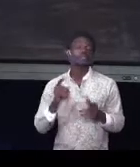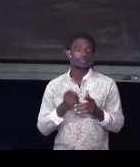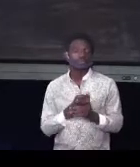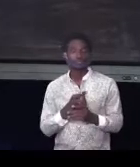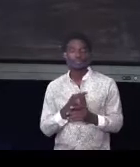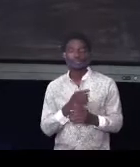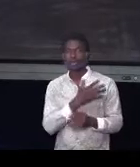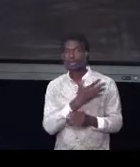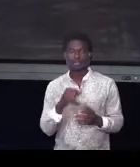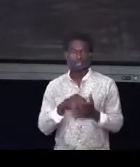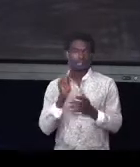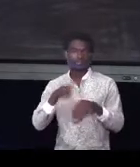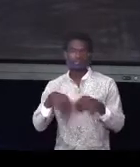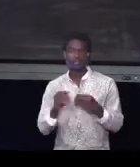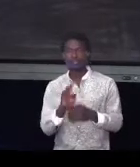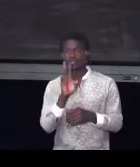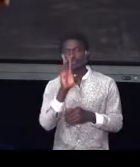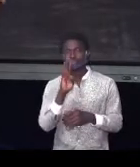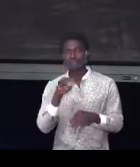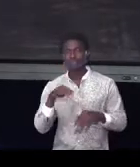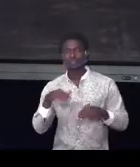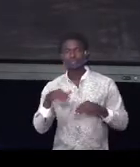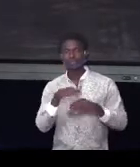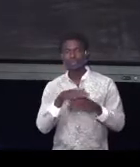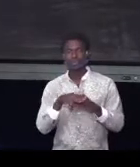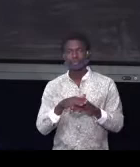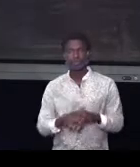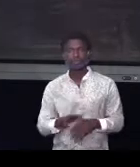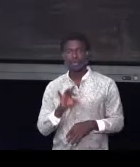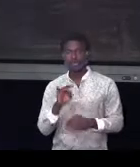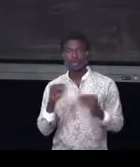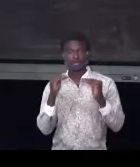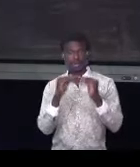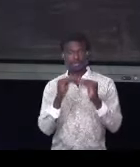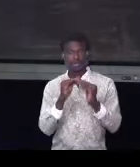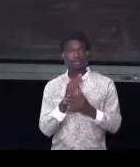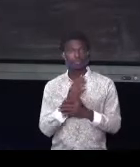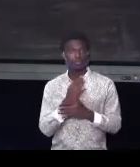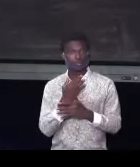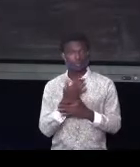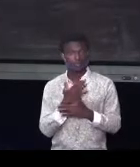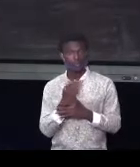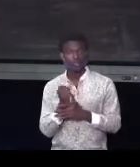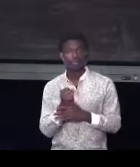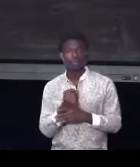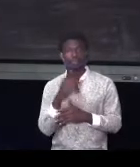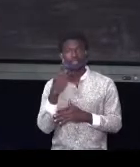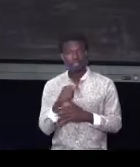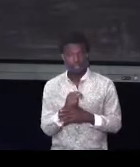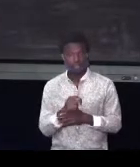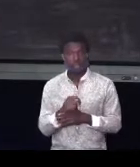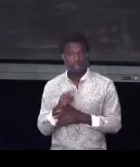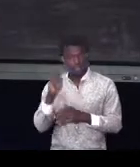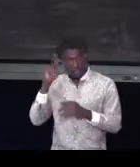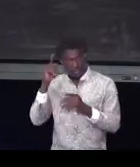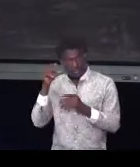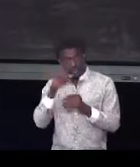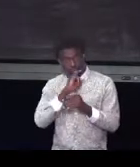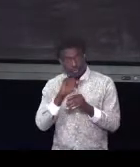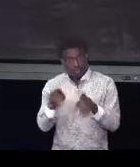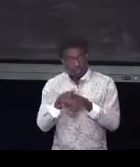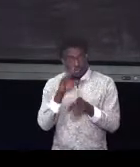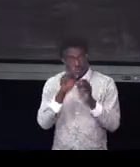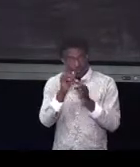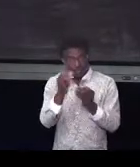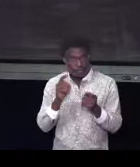7. 48 divided by 6 will give me 8. Equivalent fractions. So the principle is the same. If you